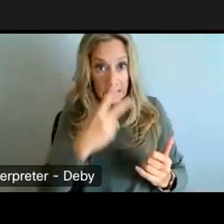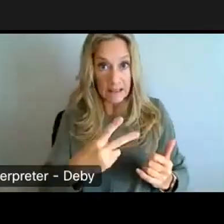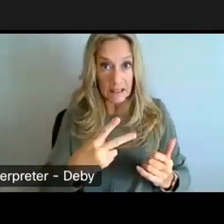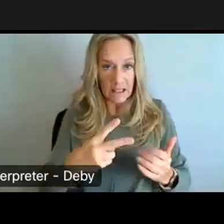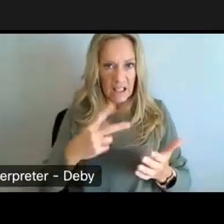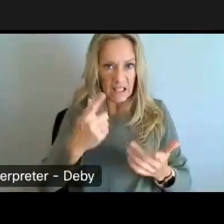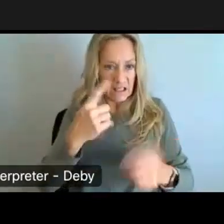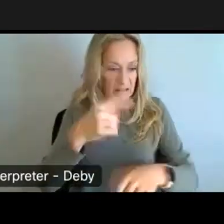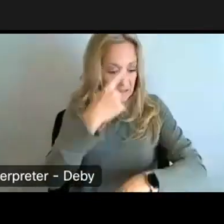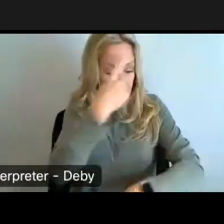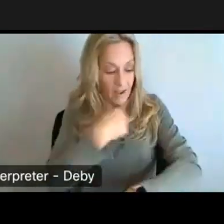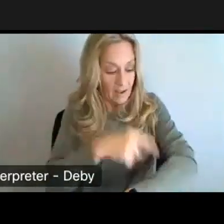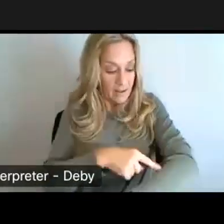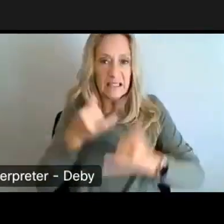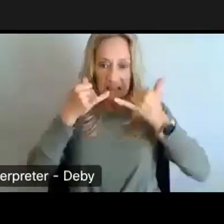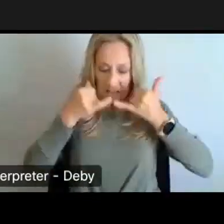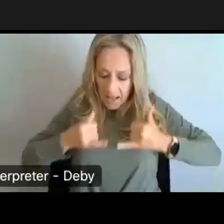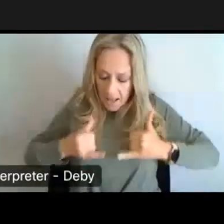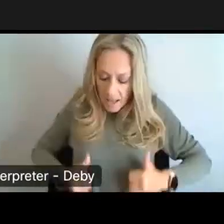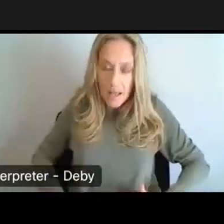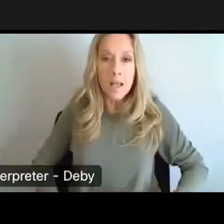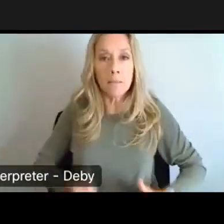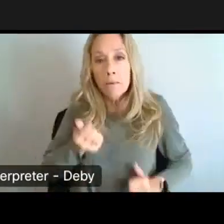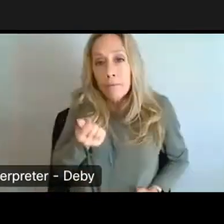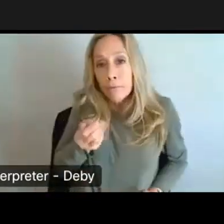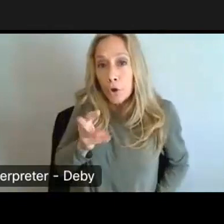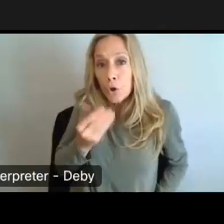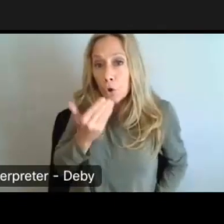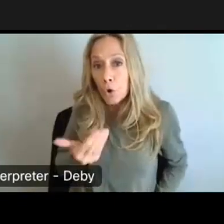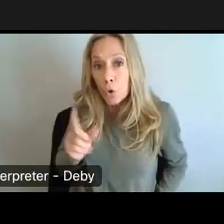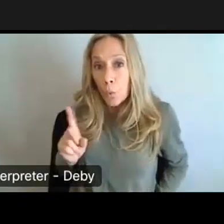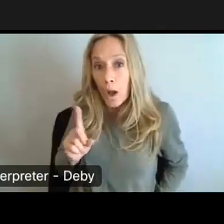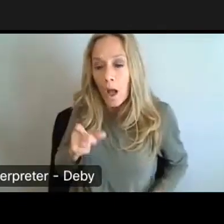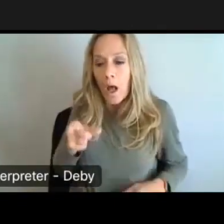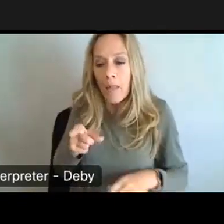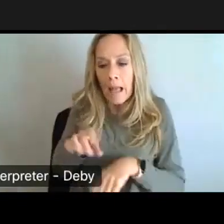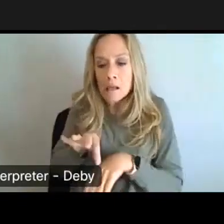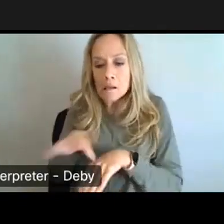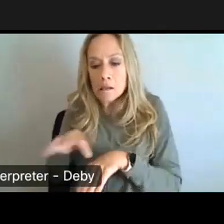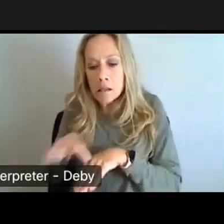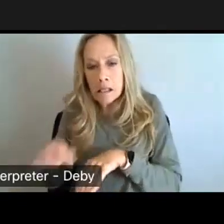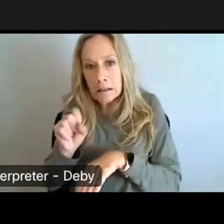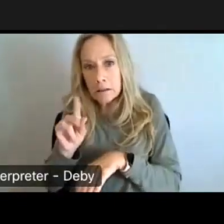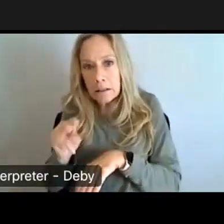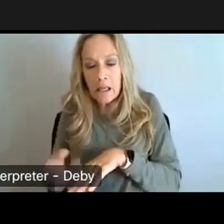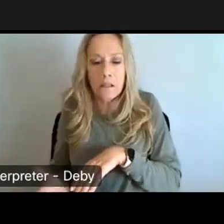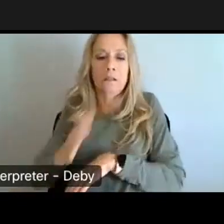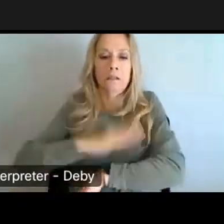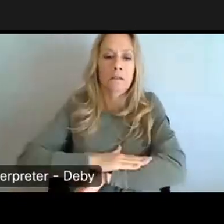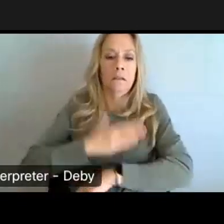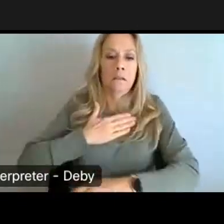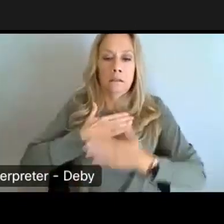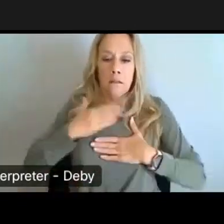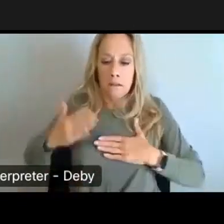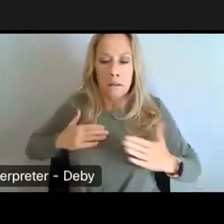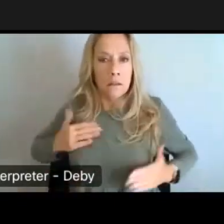entire body. And the few good areas that I had, that's where they had to take the skin grafts from and cover the rest of my